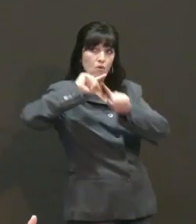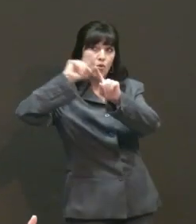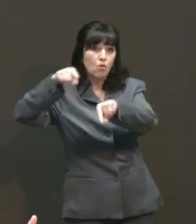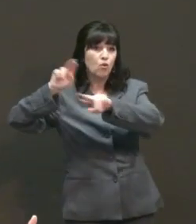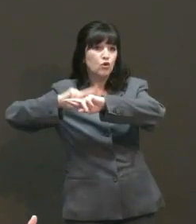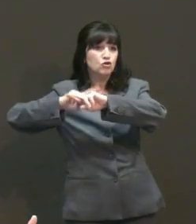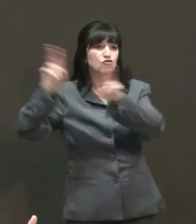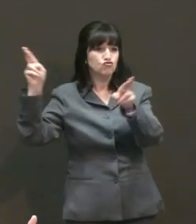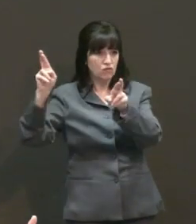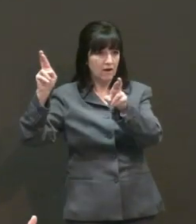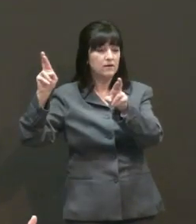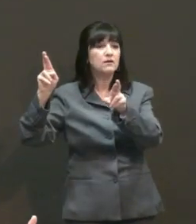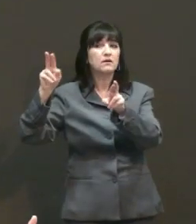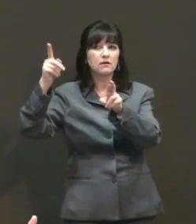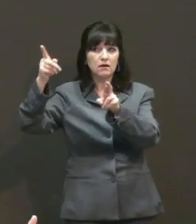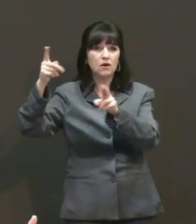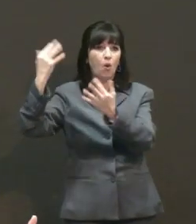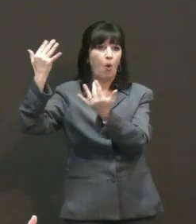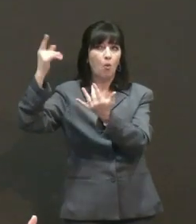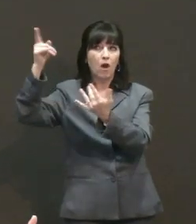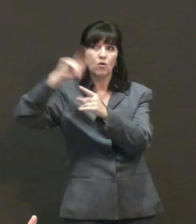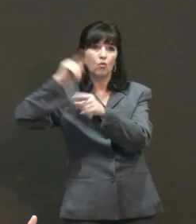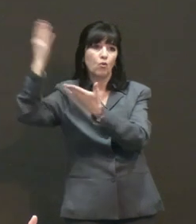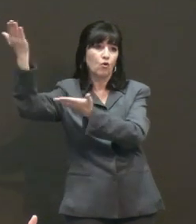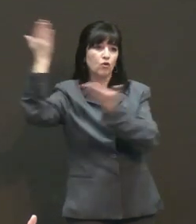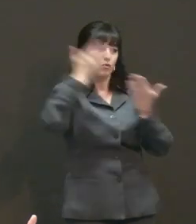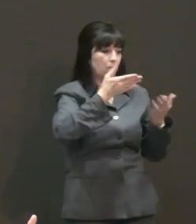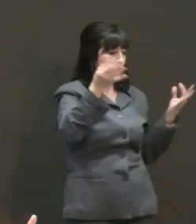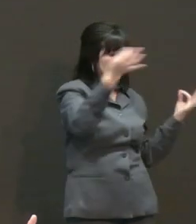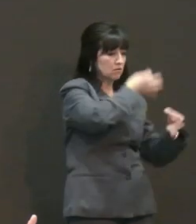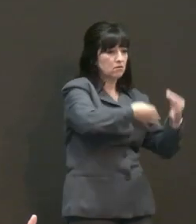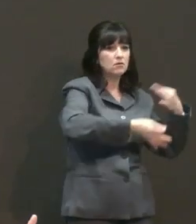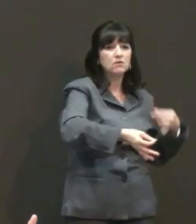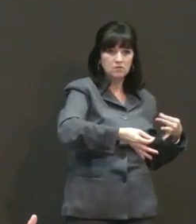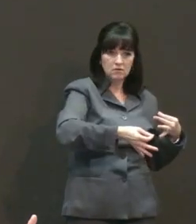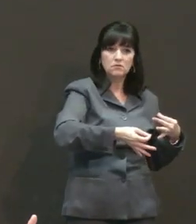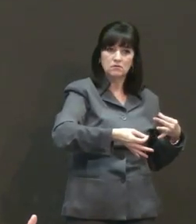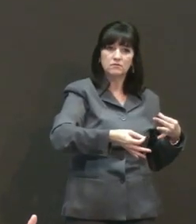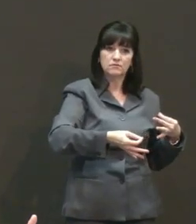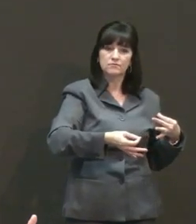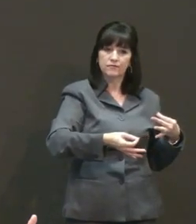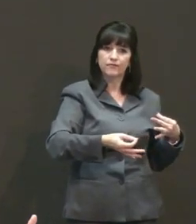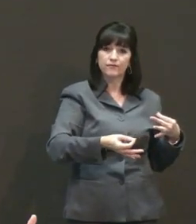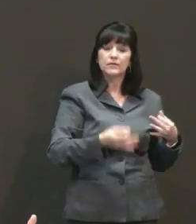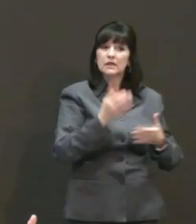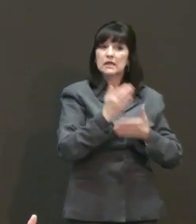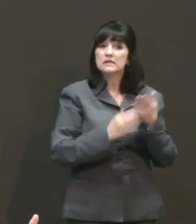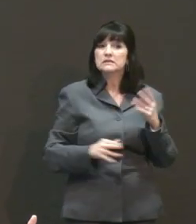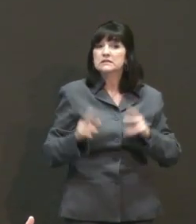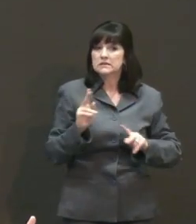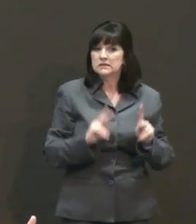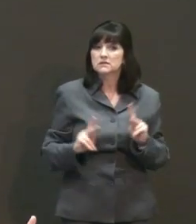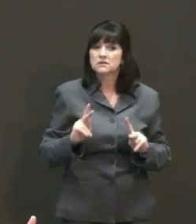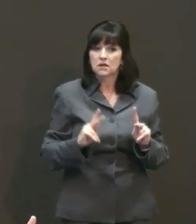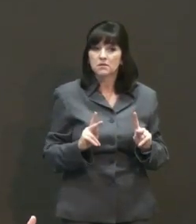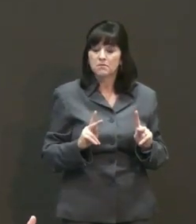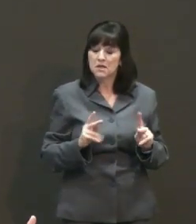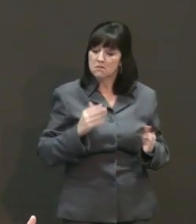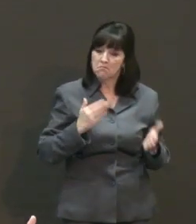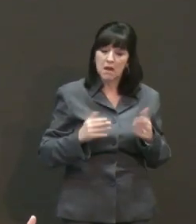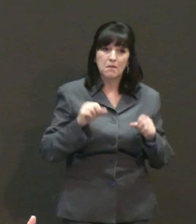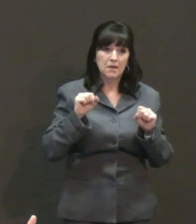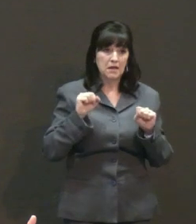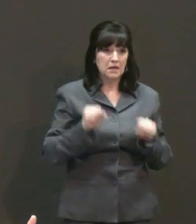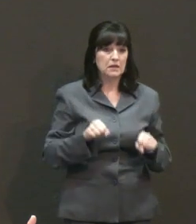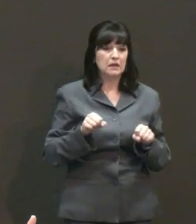and their current supplies, then they'll be okay. If they get intercepted, as we've been hearing a little bit, then maybe it's a different story.